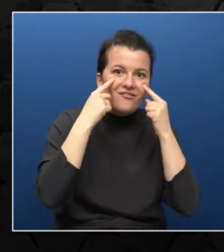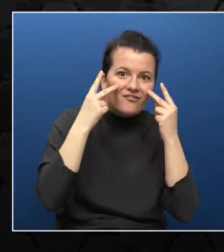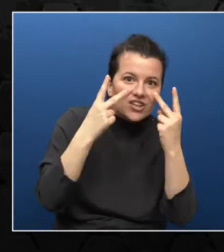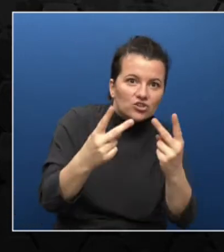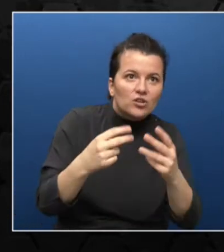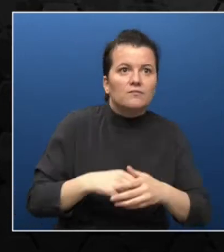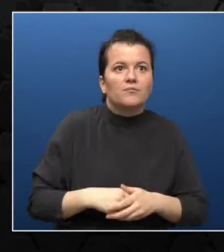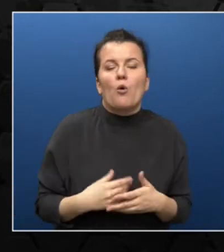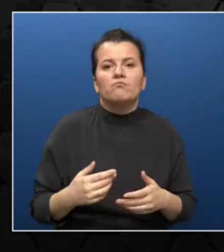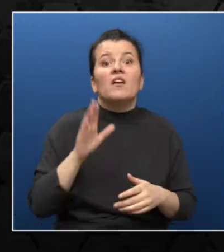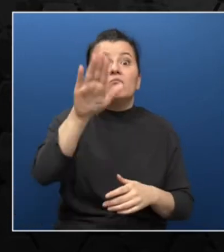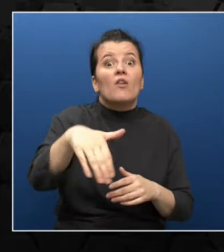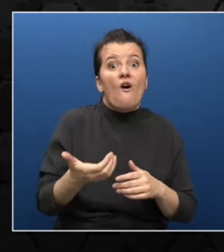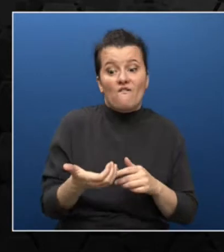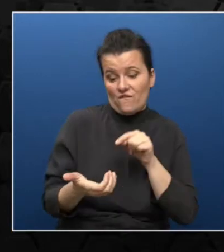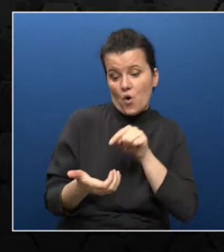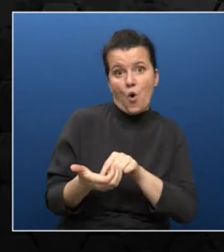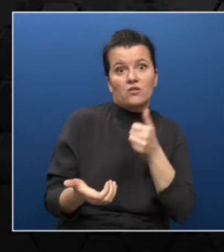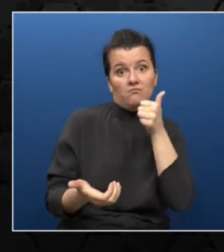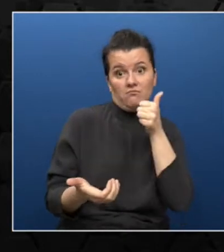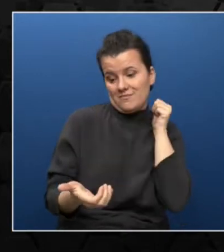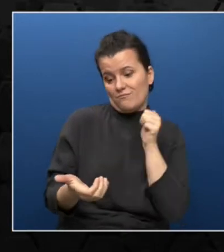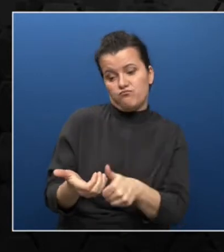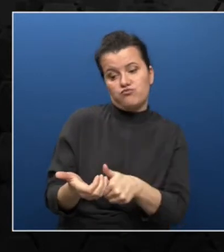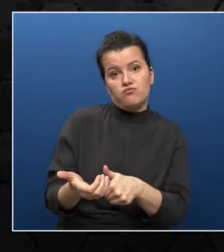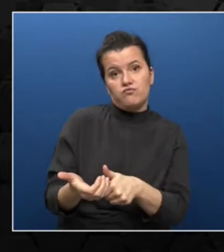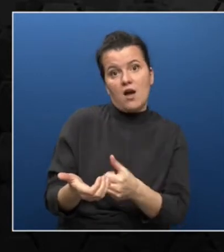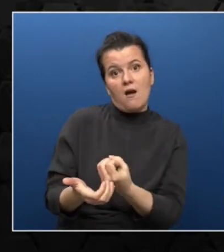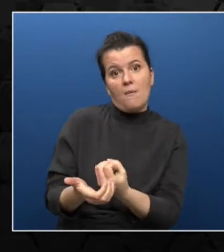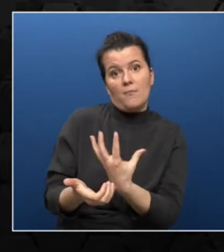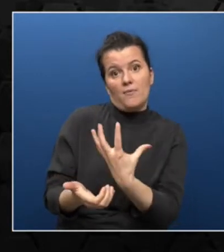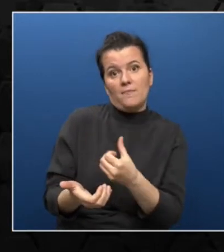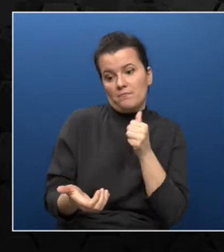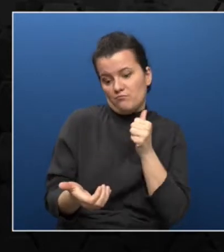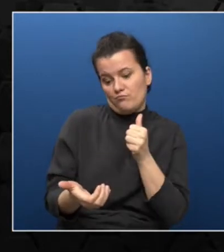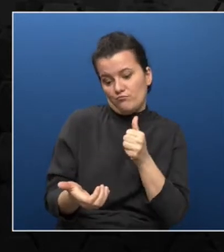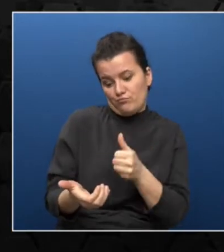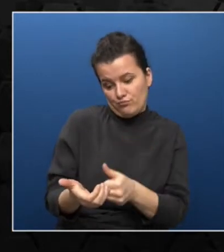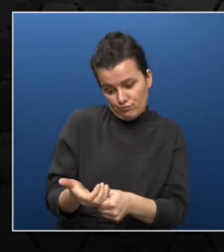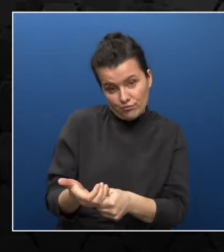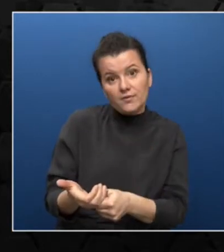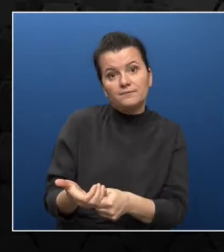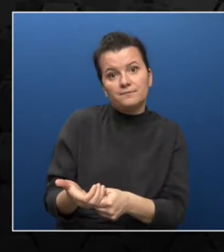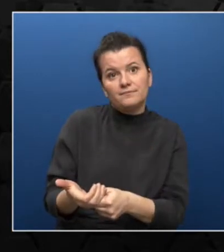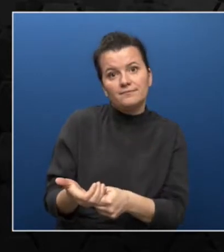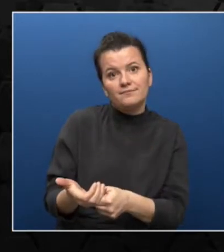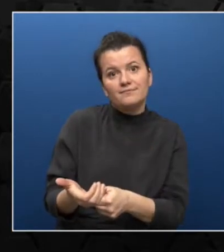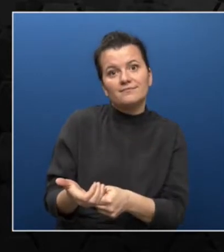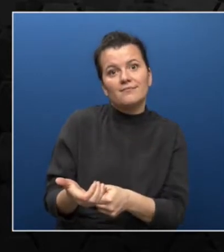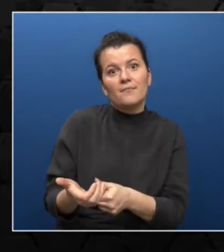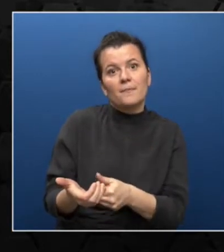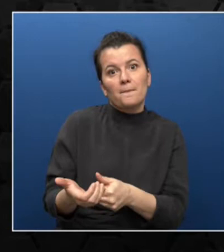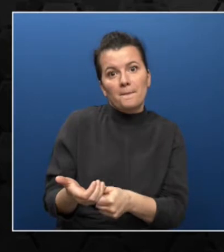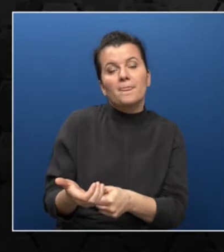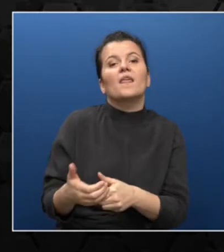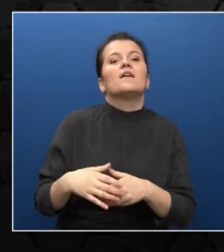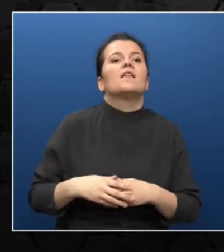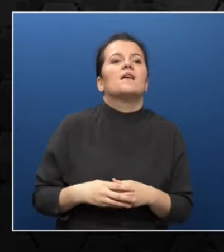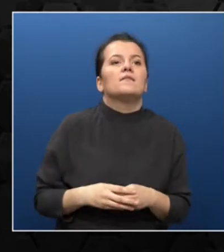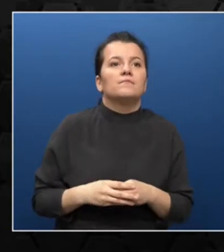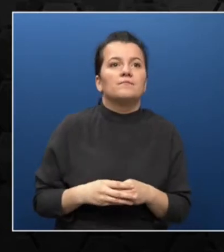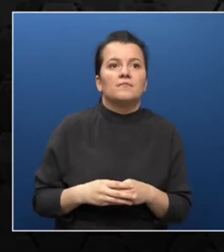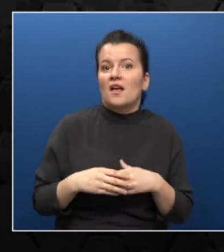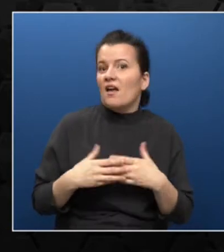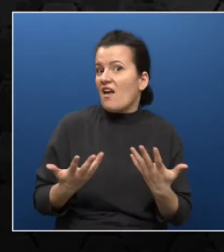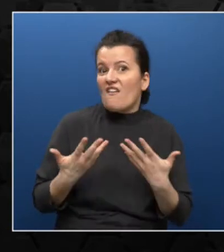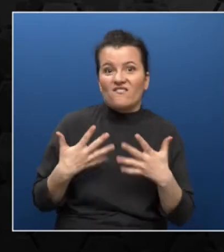like scan your fingerprints. So you put a lot of fingerprints over there and then it's scanning. After that, your model is trained,